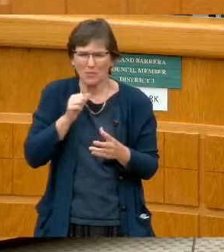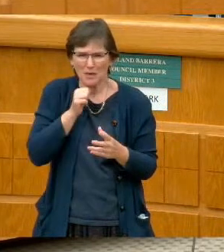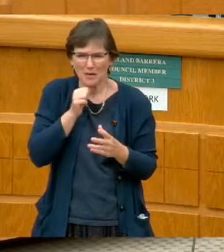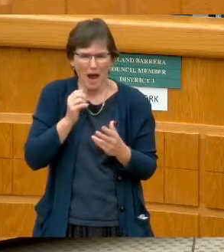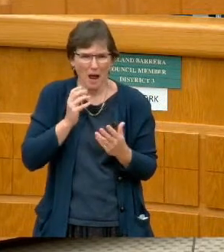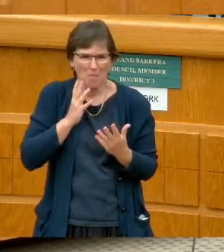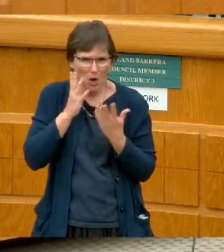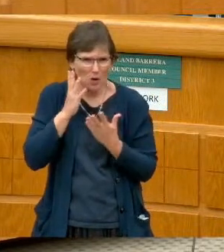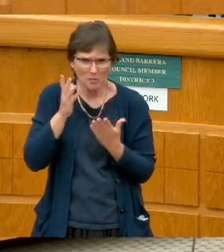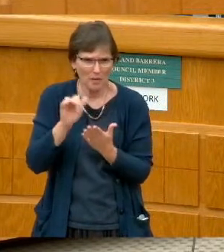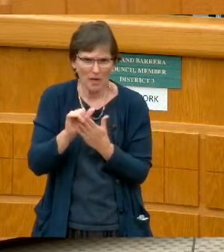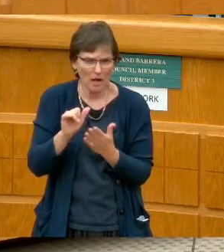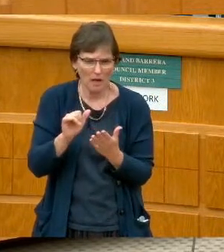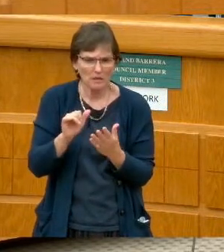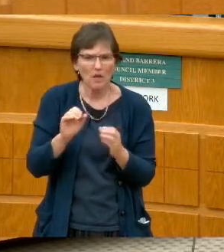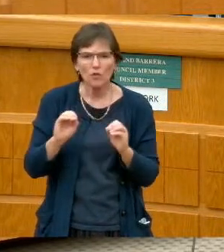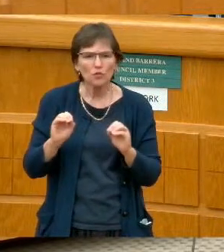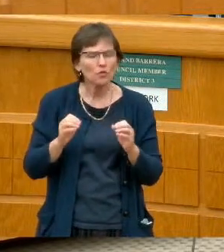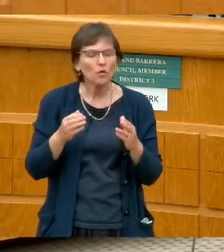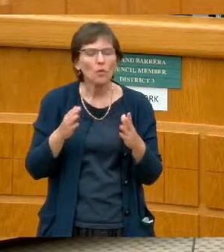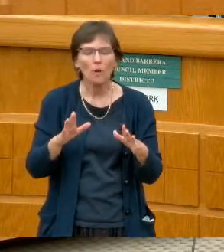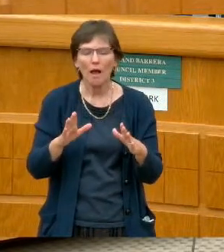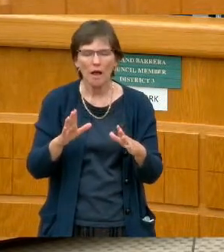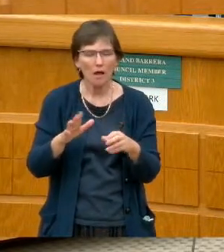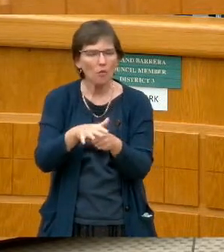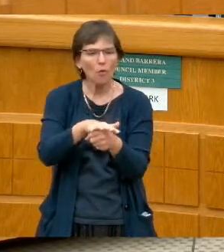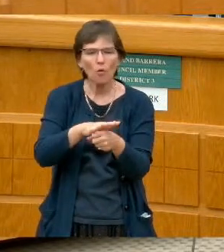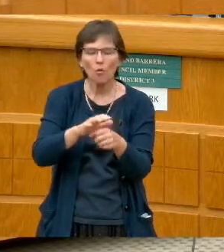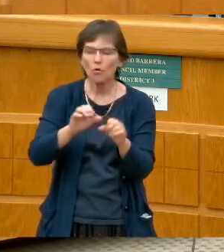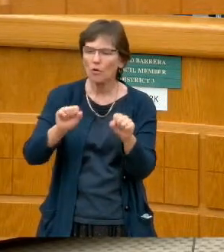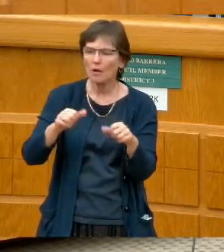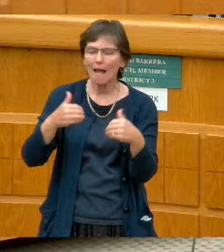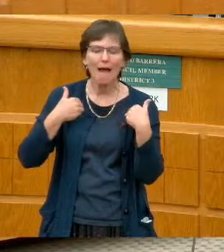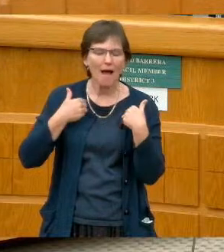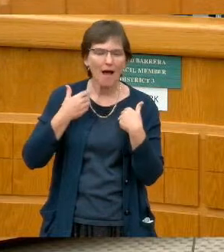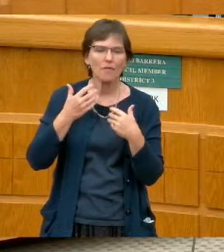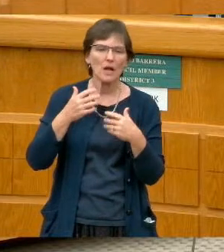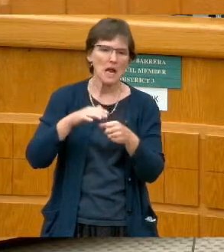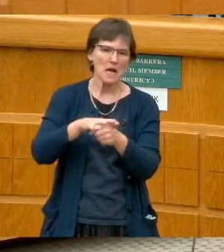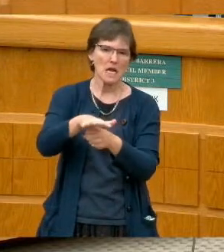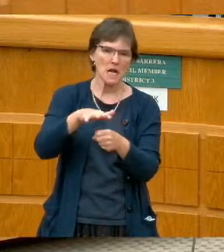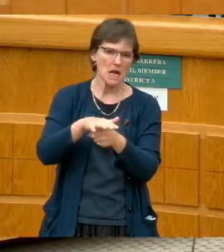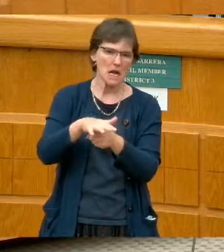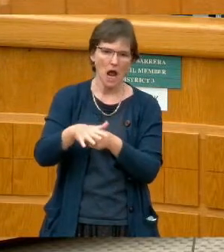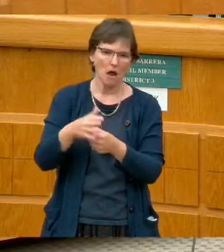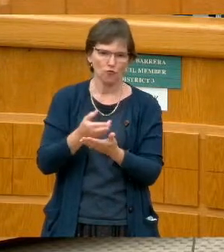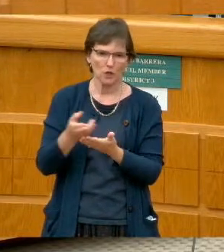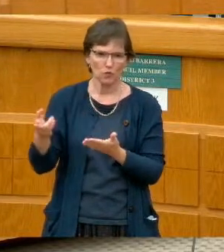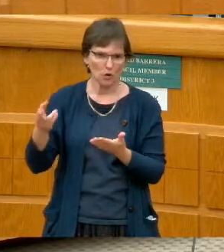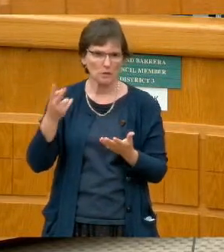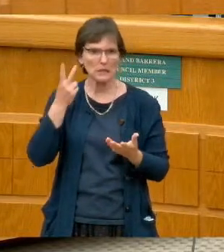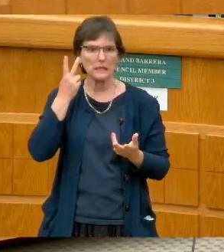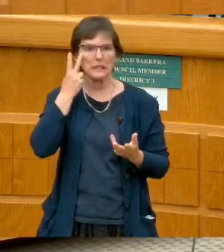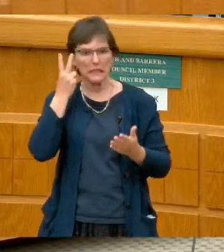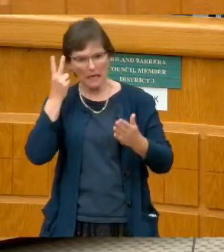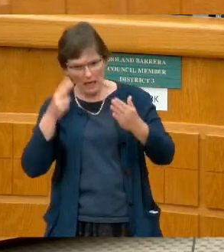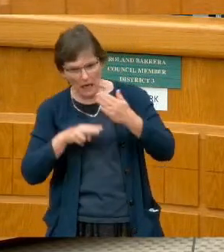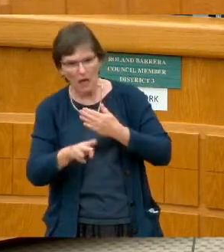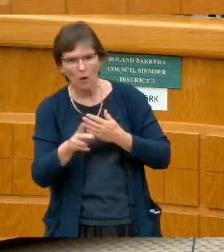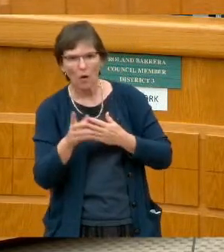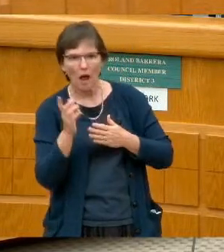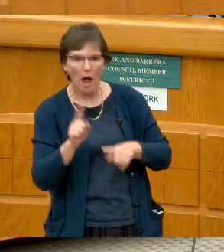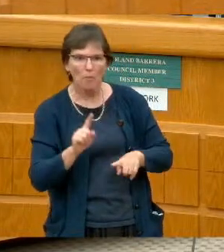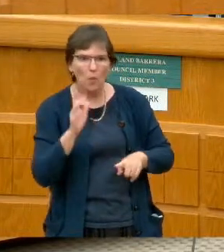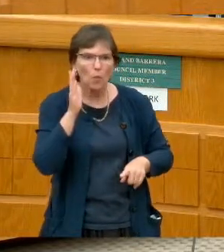about. Nobody could have possibly had enough resources to see what was coming in the month